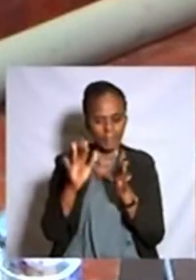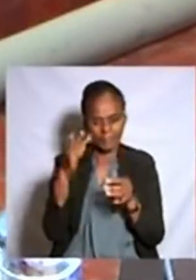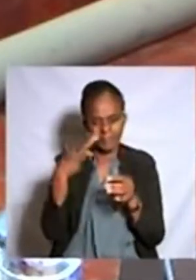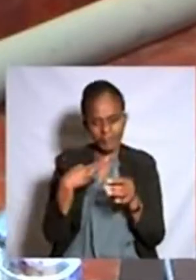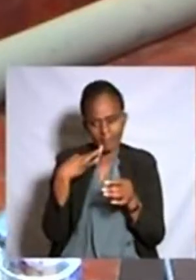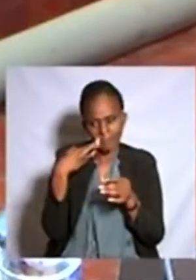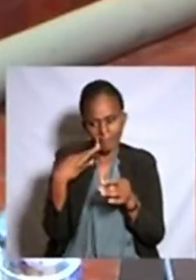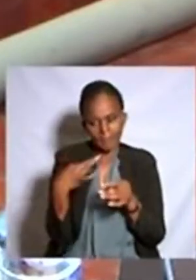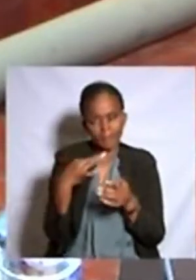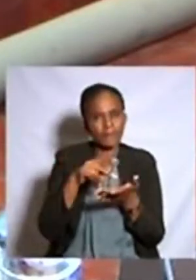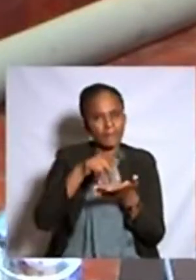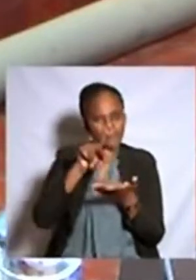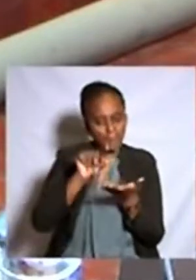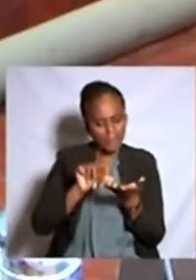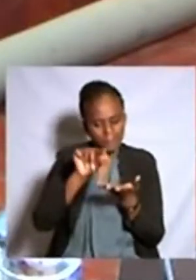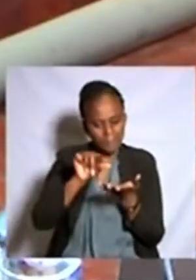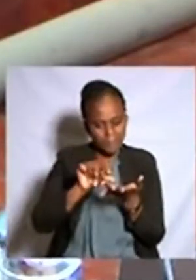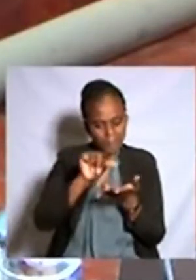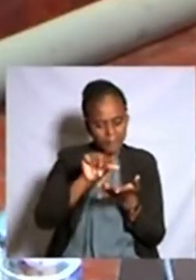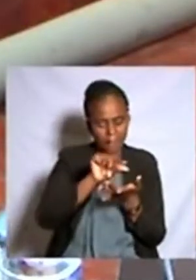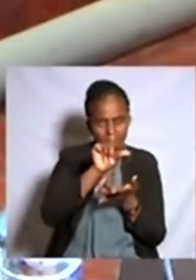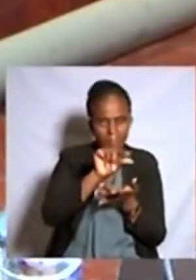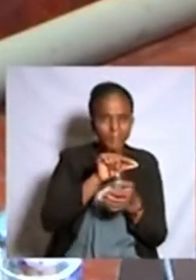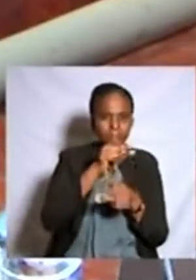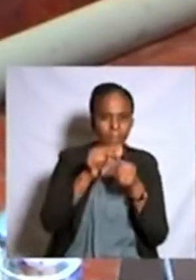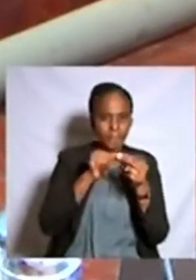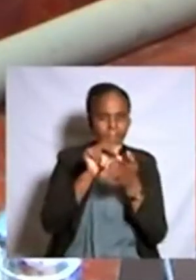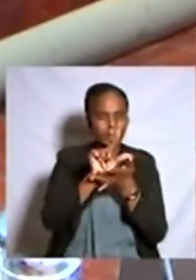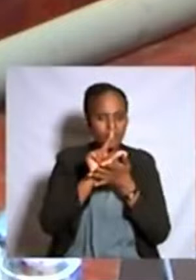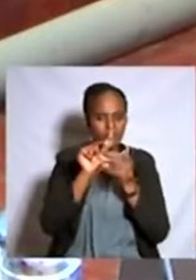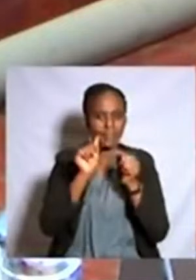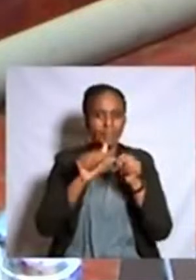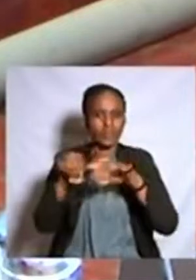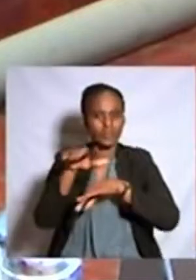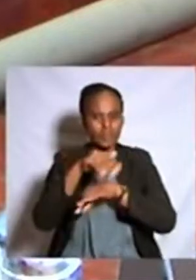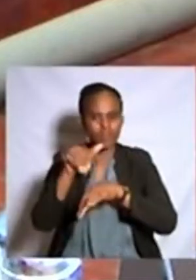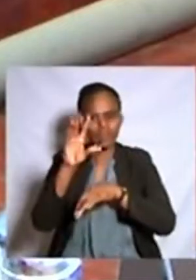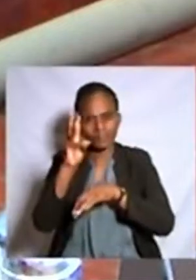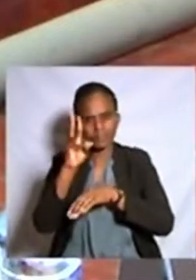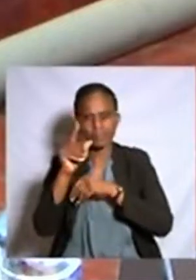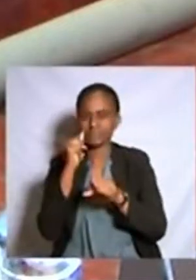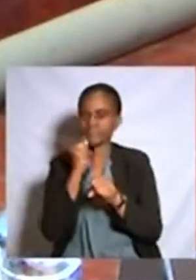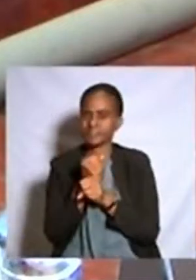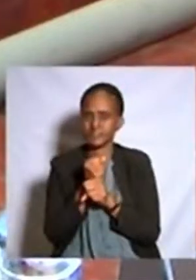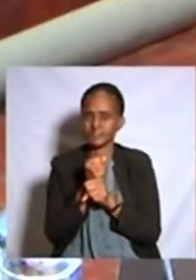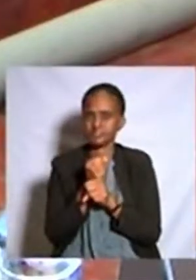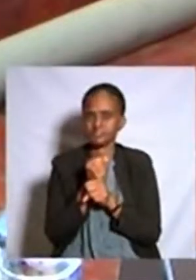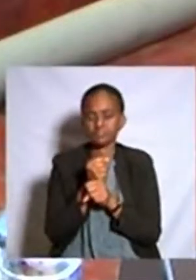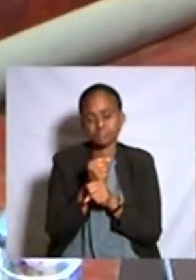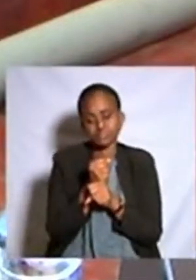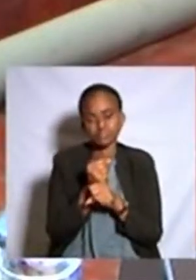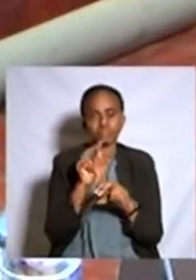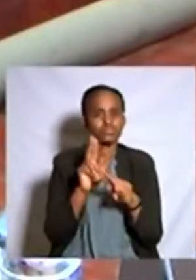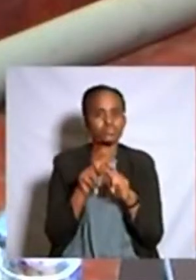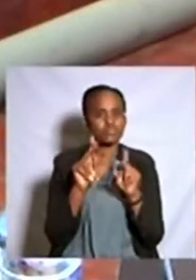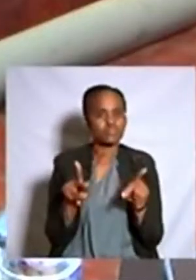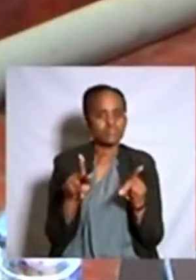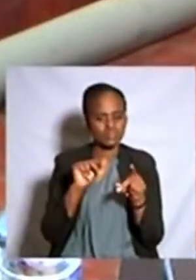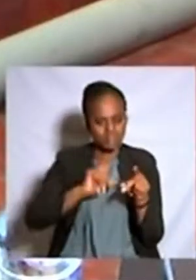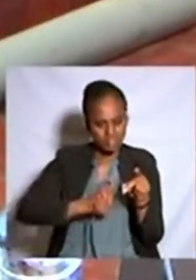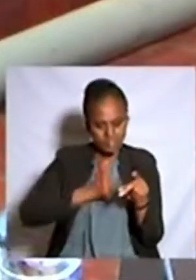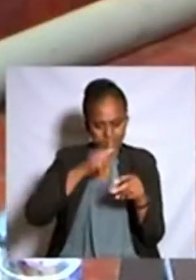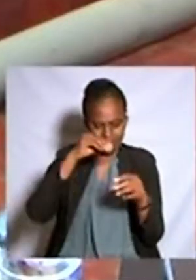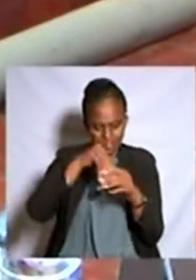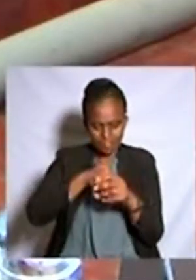pay smaller amounts, it means that the loan will then be extended to beyond 16 years. So, Chair, for our own